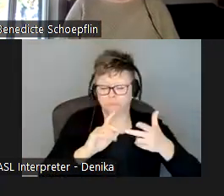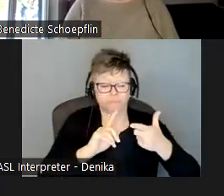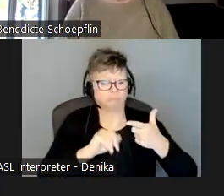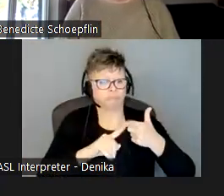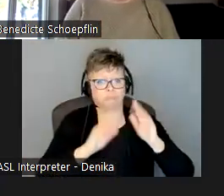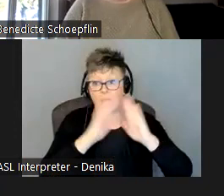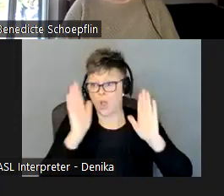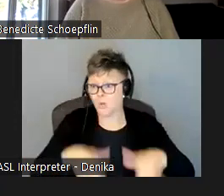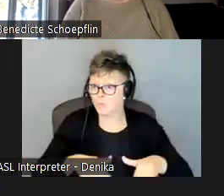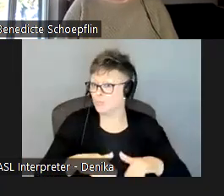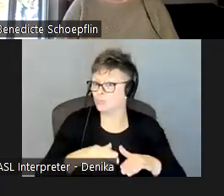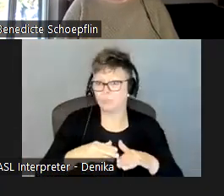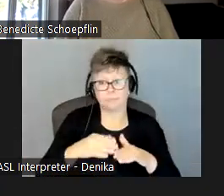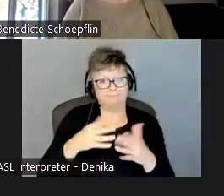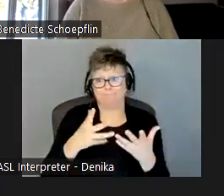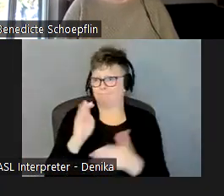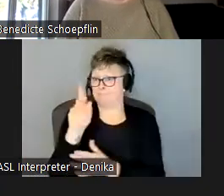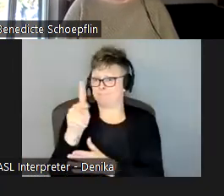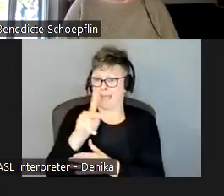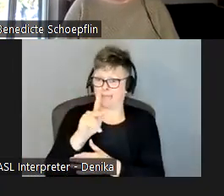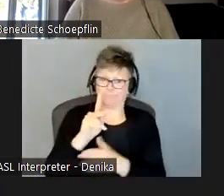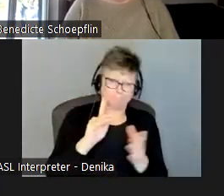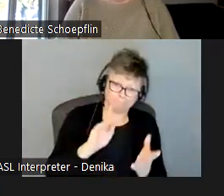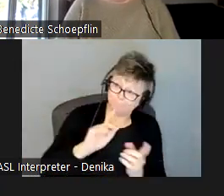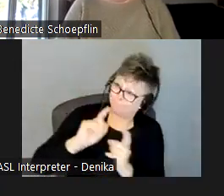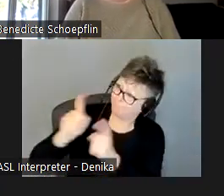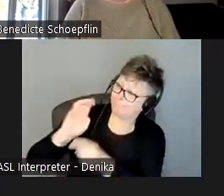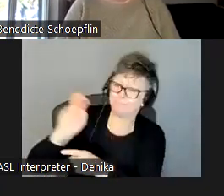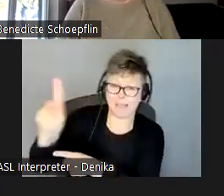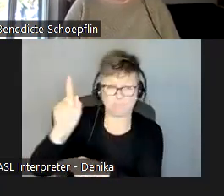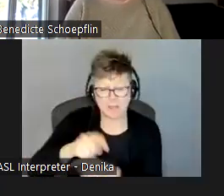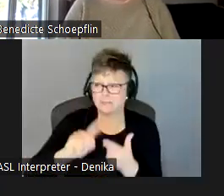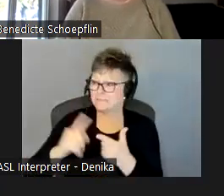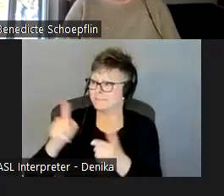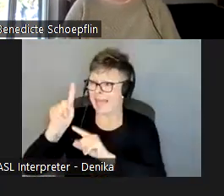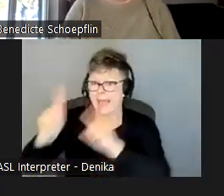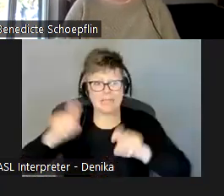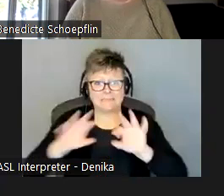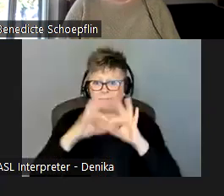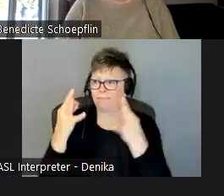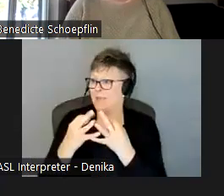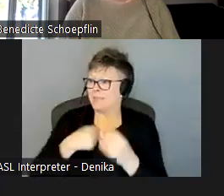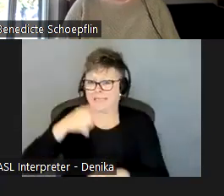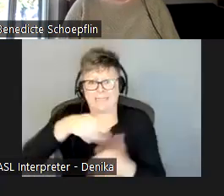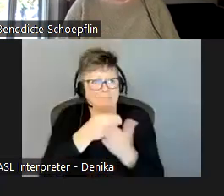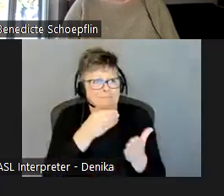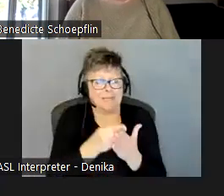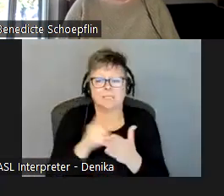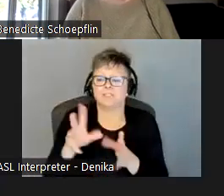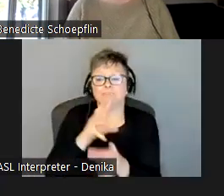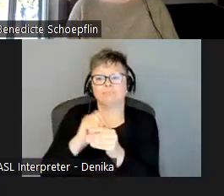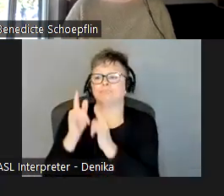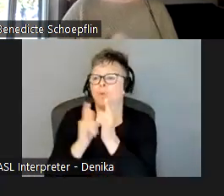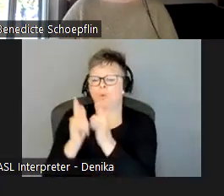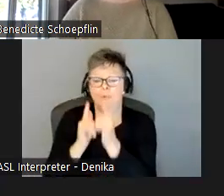for loans, had asked family members for money. She was part of this romance scam pretty hard for a